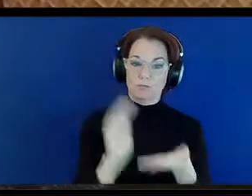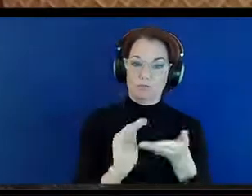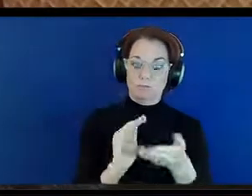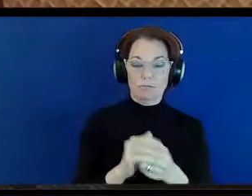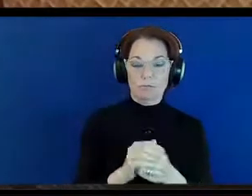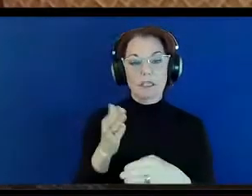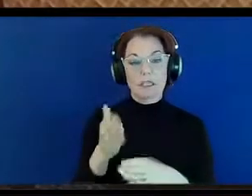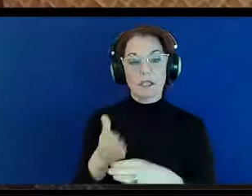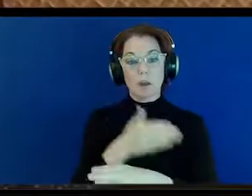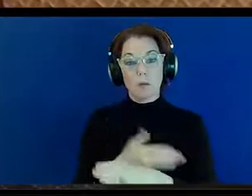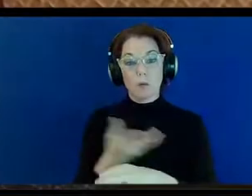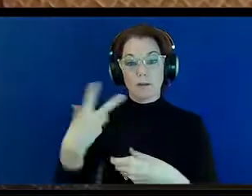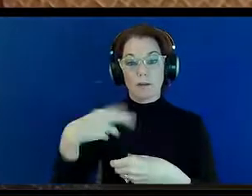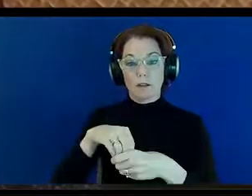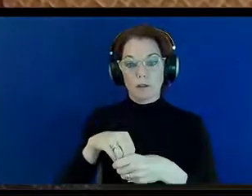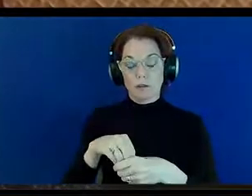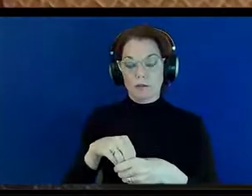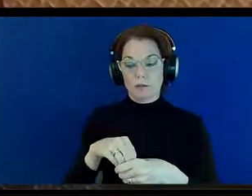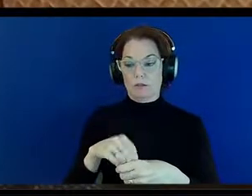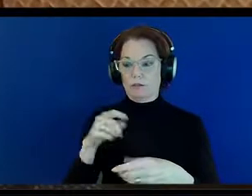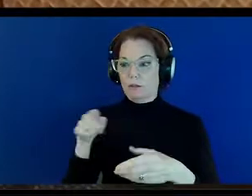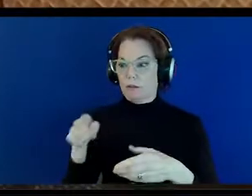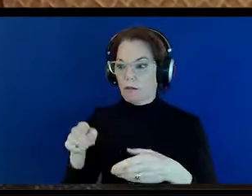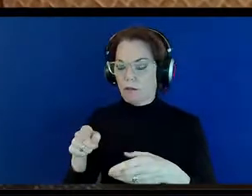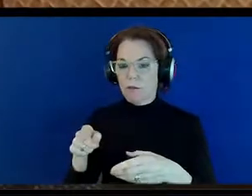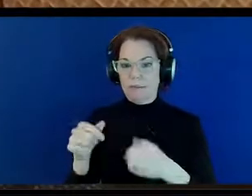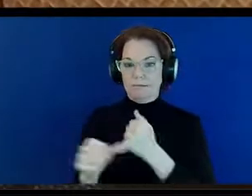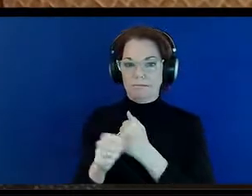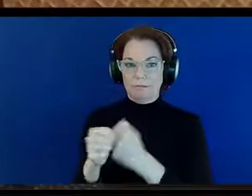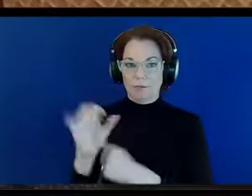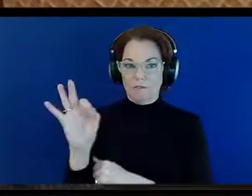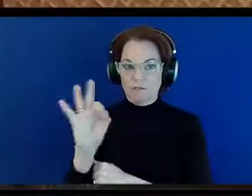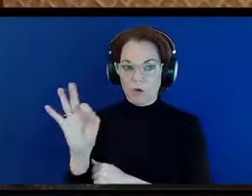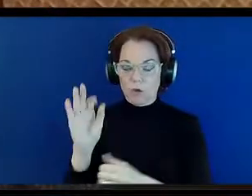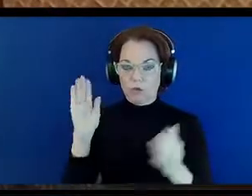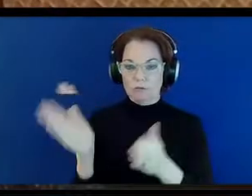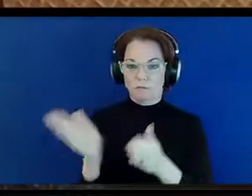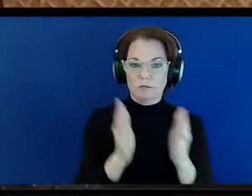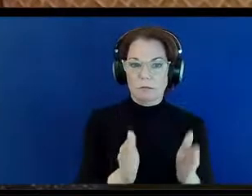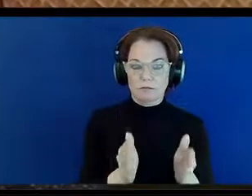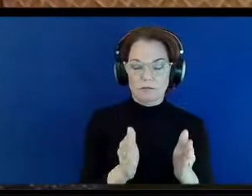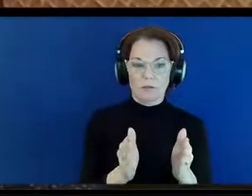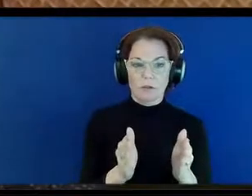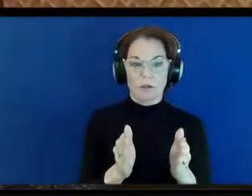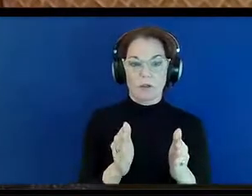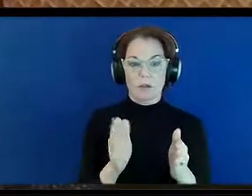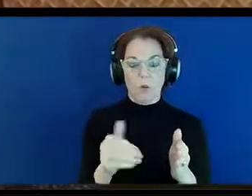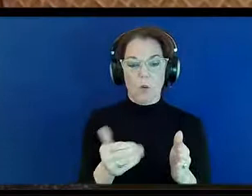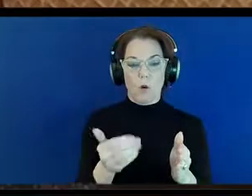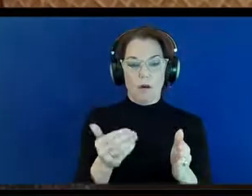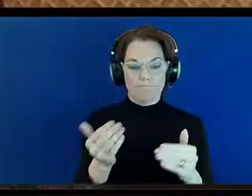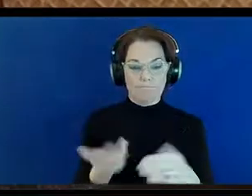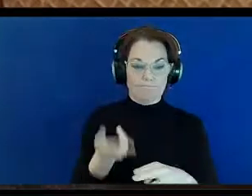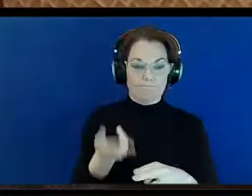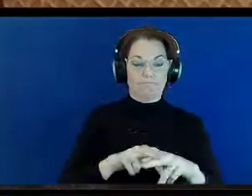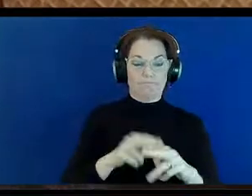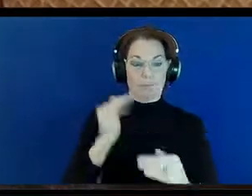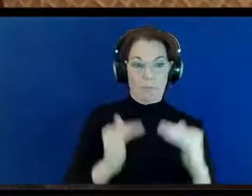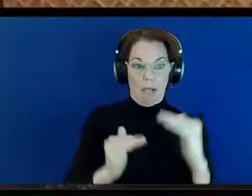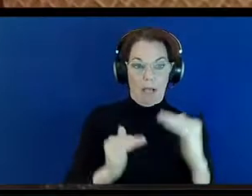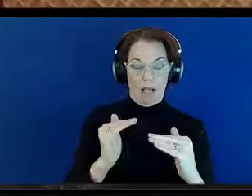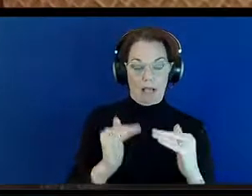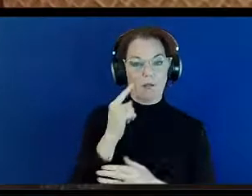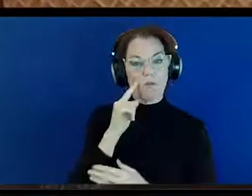may include addressing unsafe furniture or appliances or supporting balance to reduce risk of falls. For Ms.